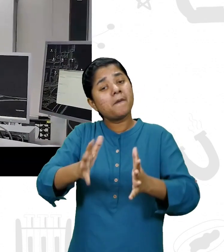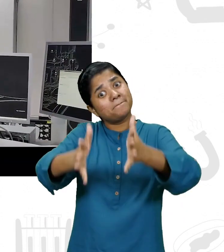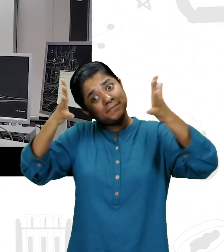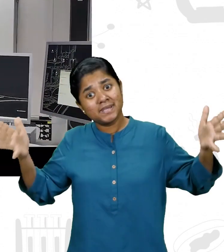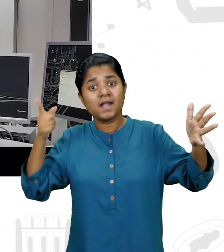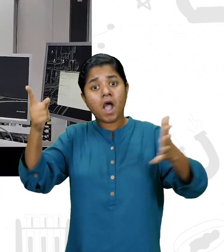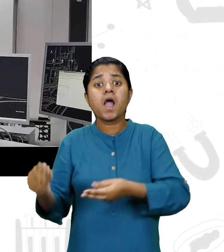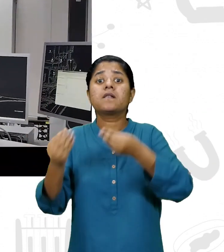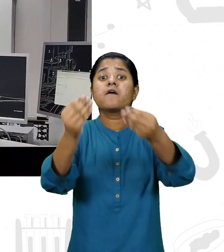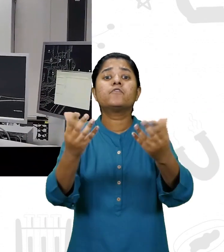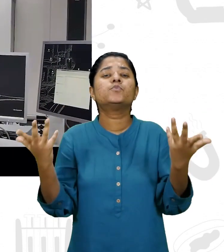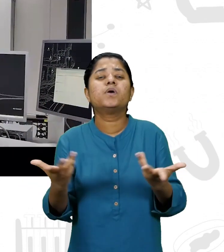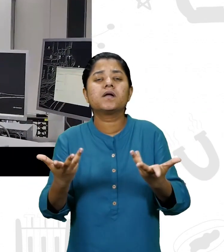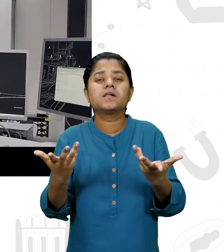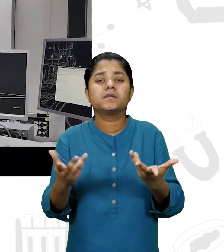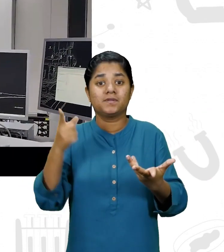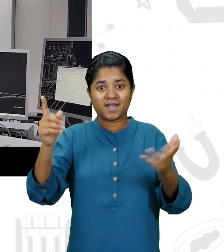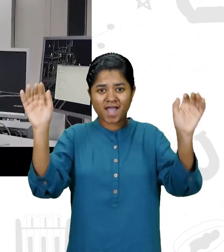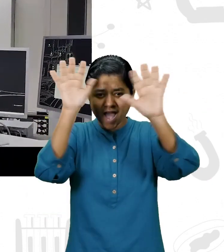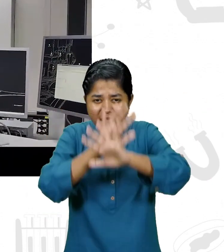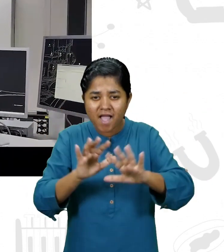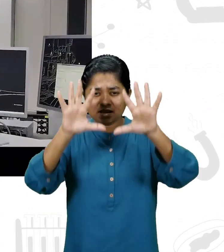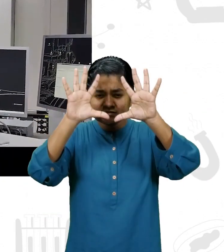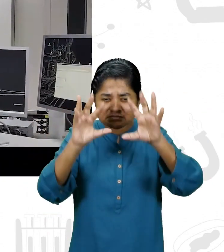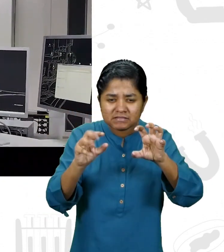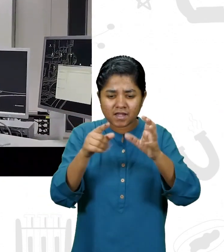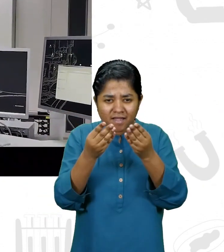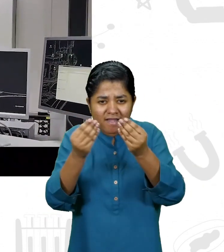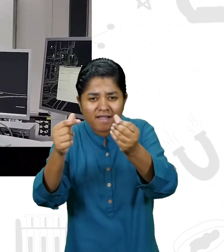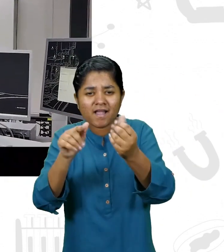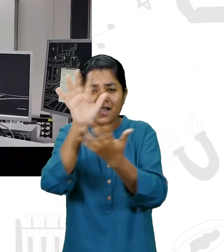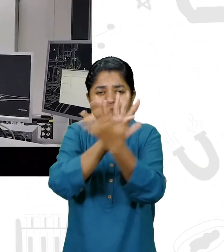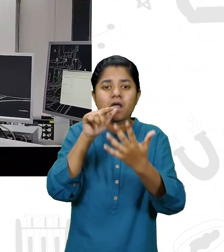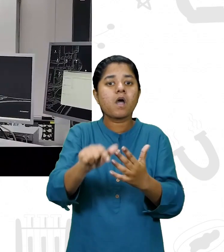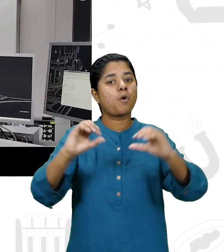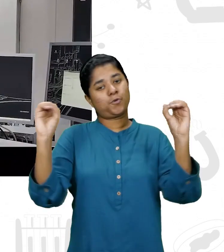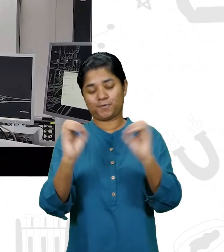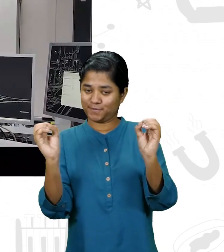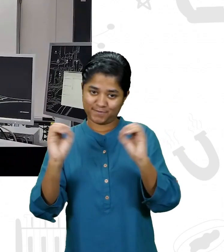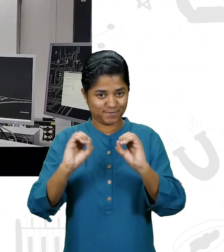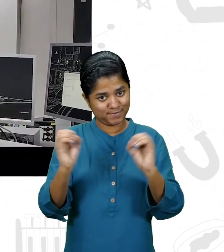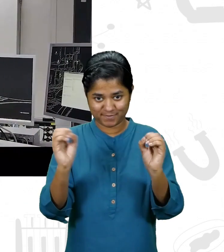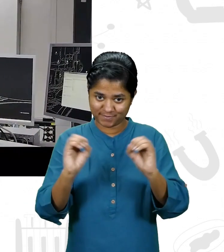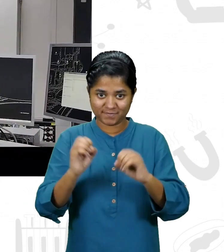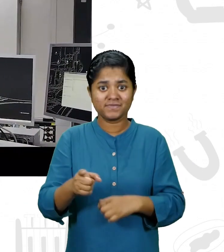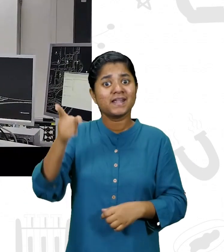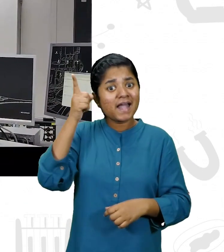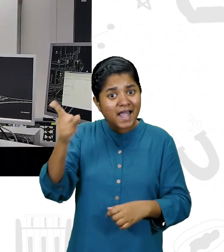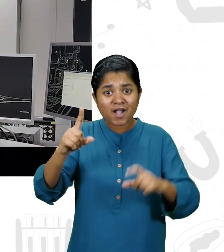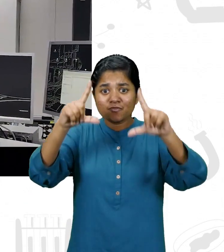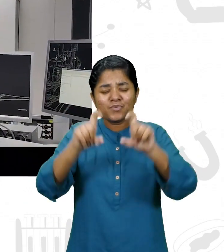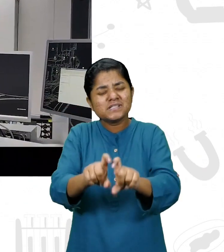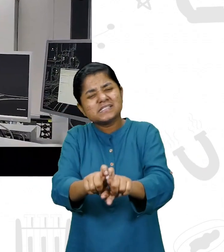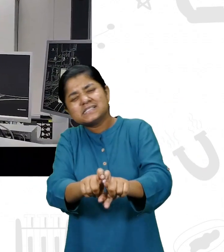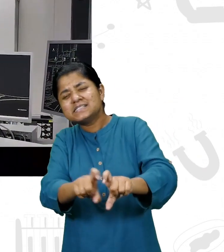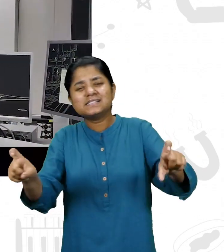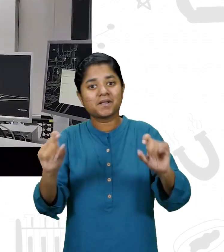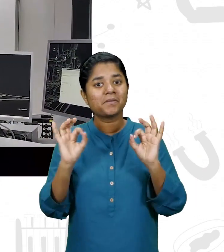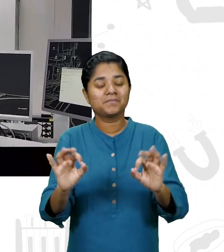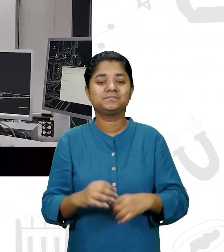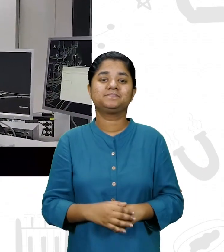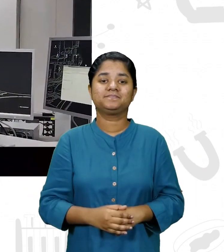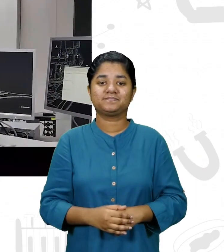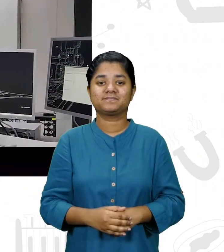really large extent, but it still does not give you that pixelation or the blurred images. So the clarity